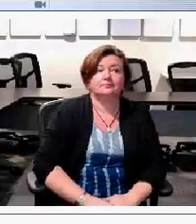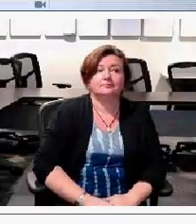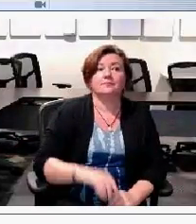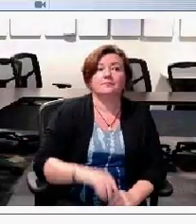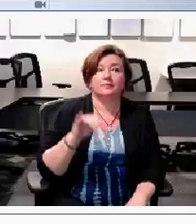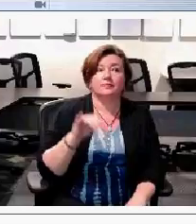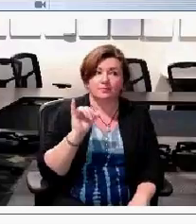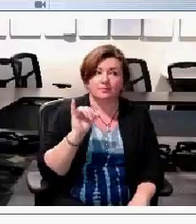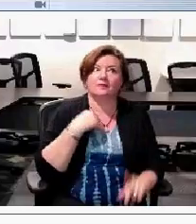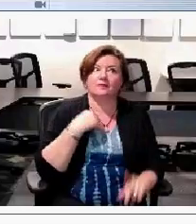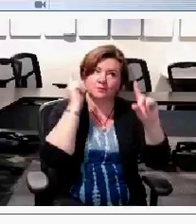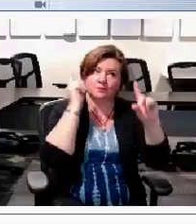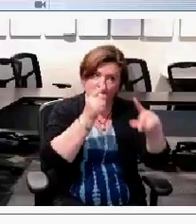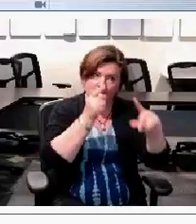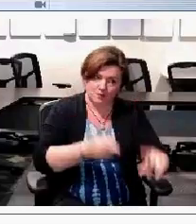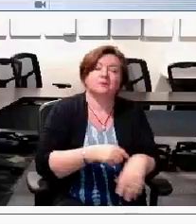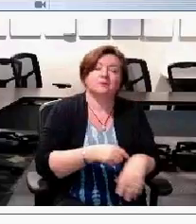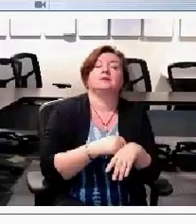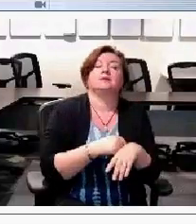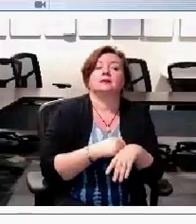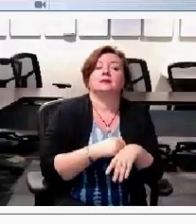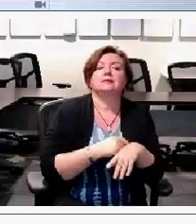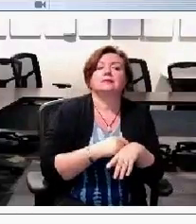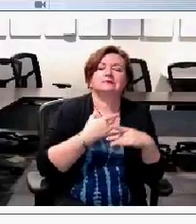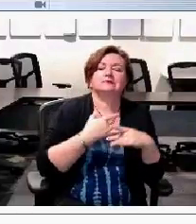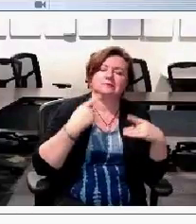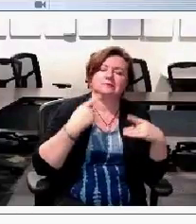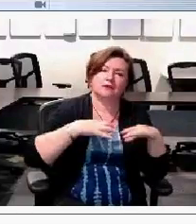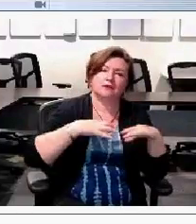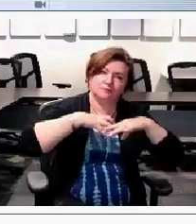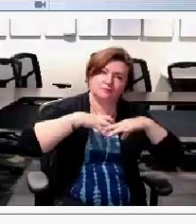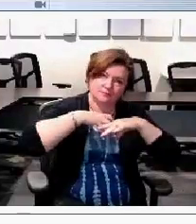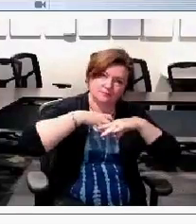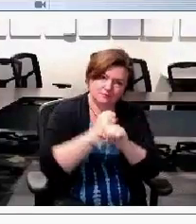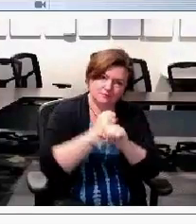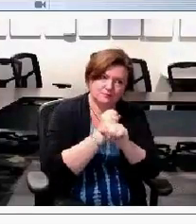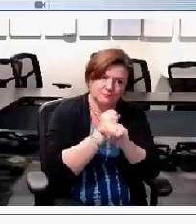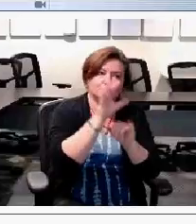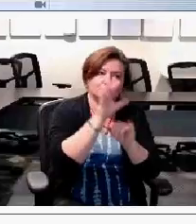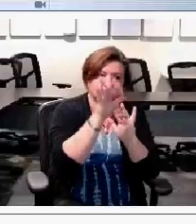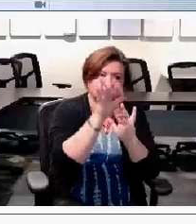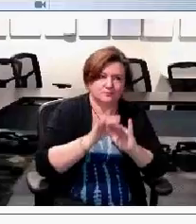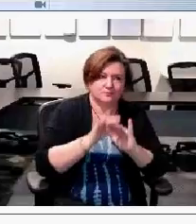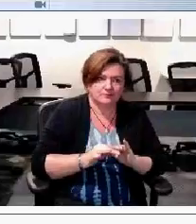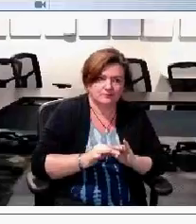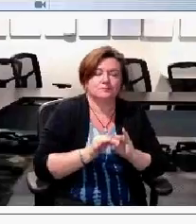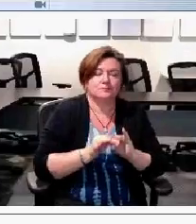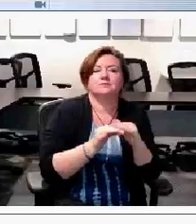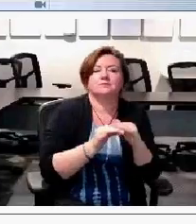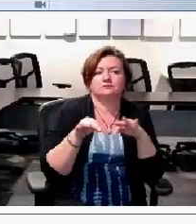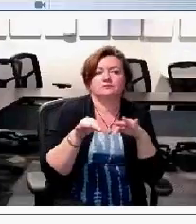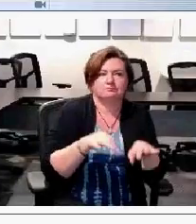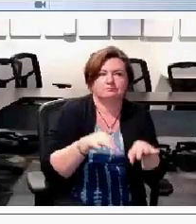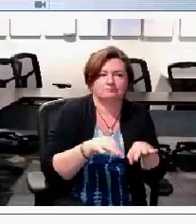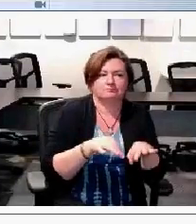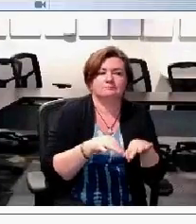We have some goals, so I just try to select kind of a broad range of things that